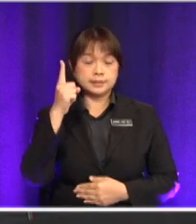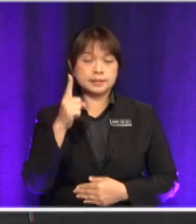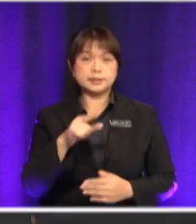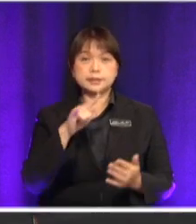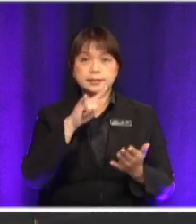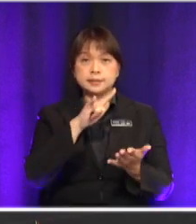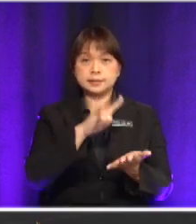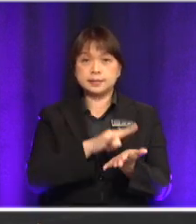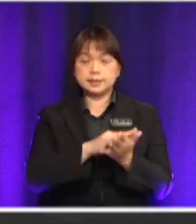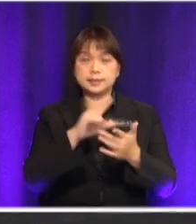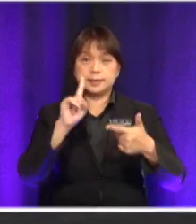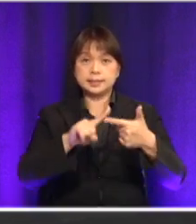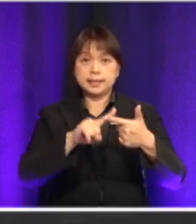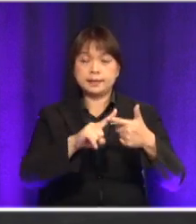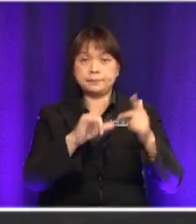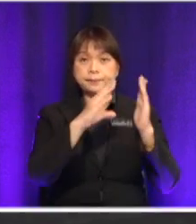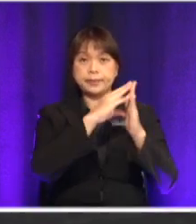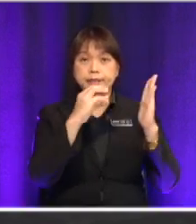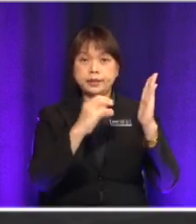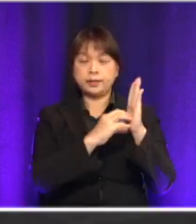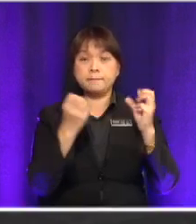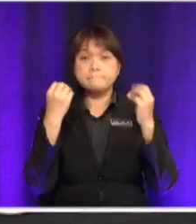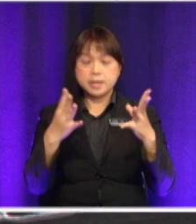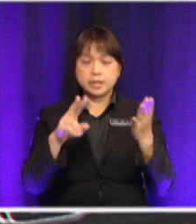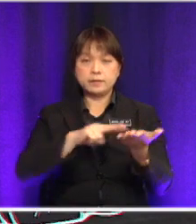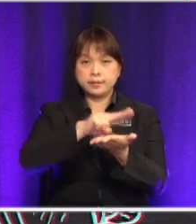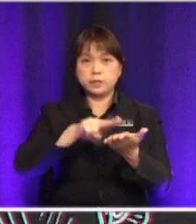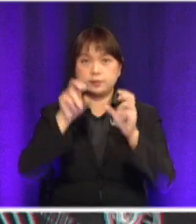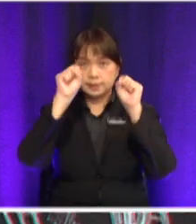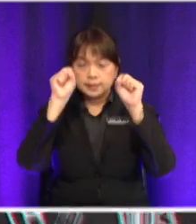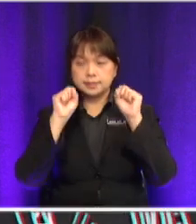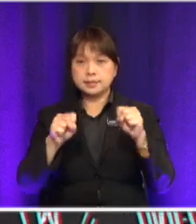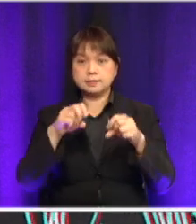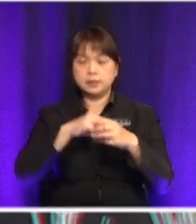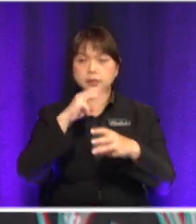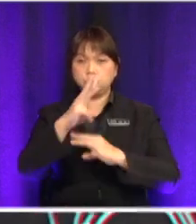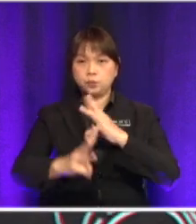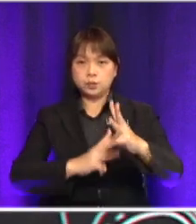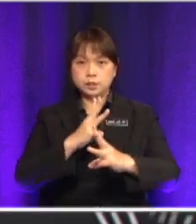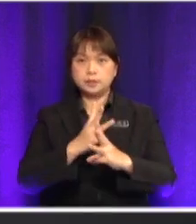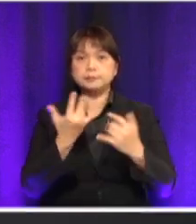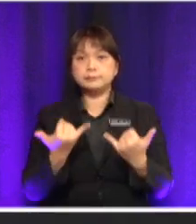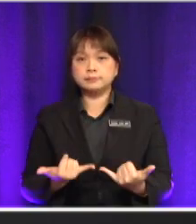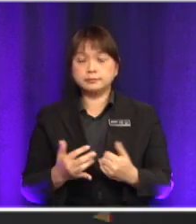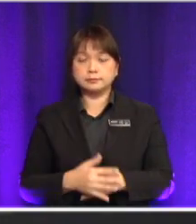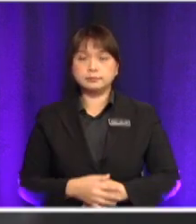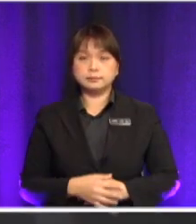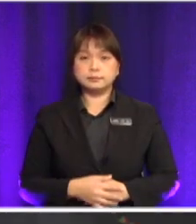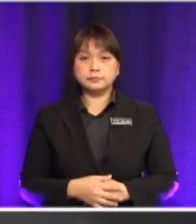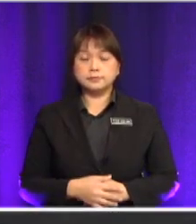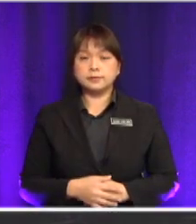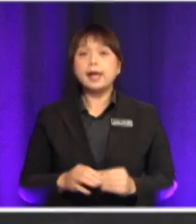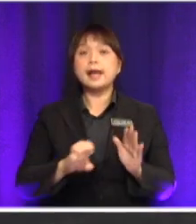they stated that there are many video systems in the world right now. An example they gave was in